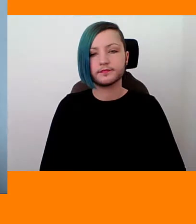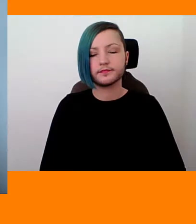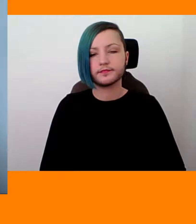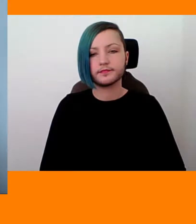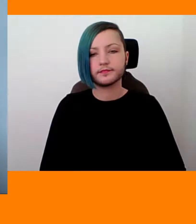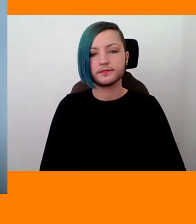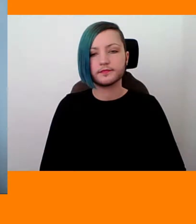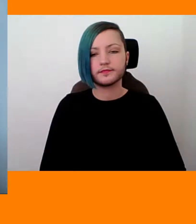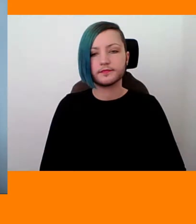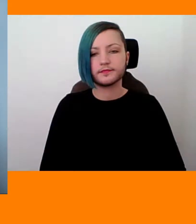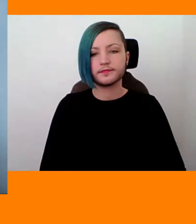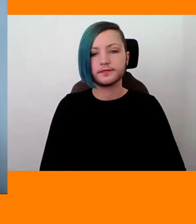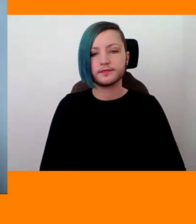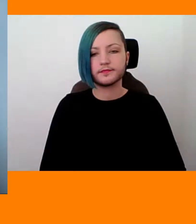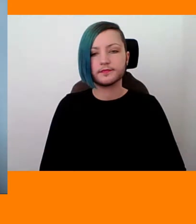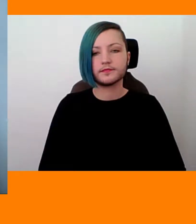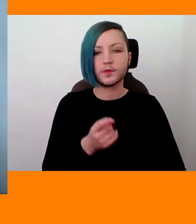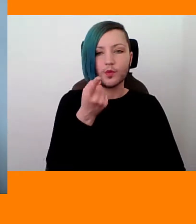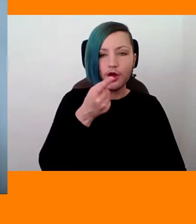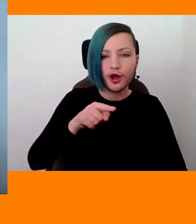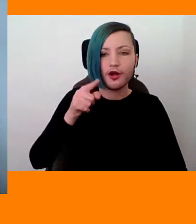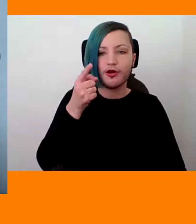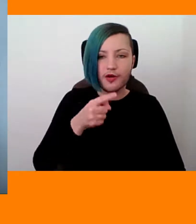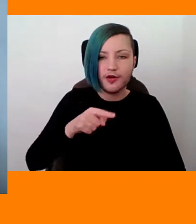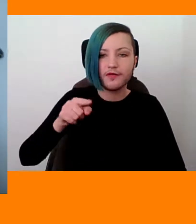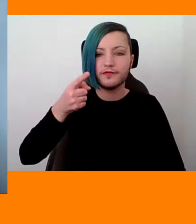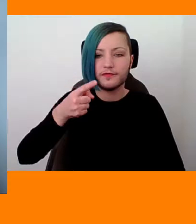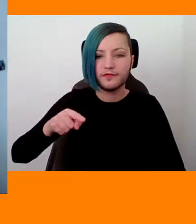just curve it around.